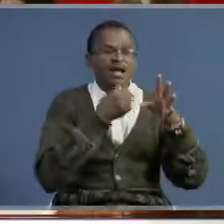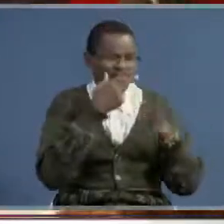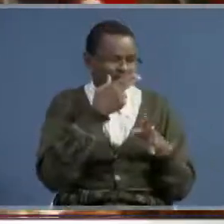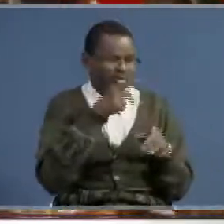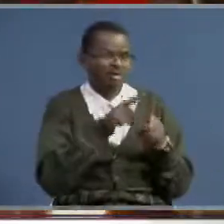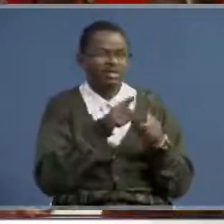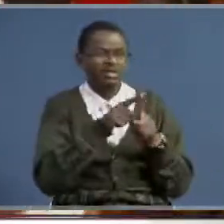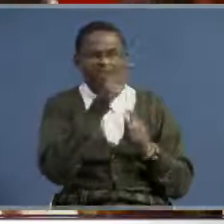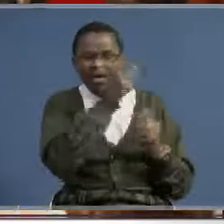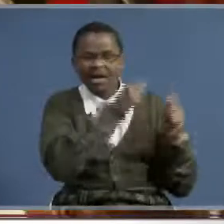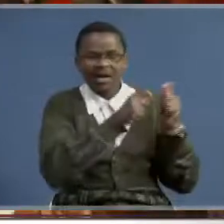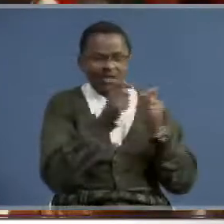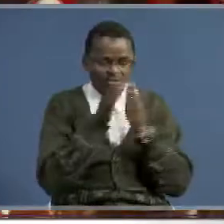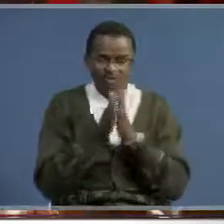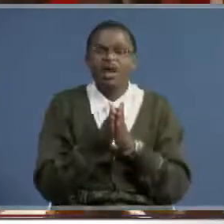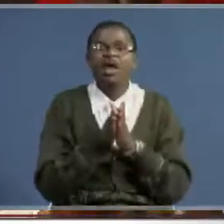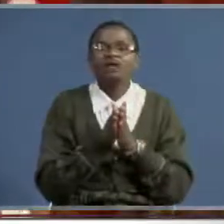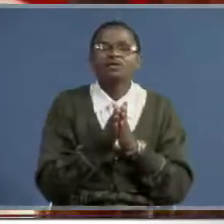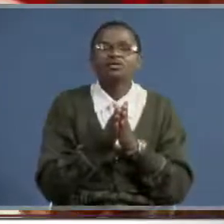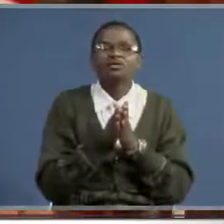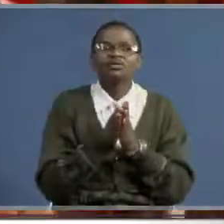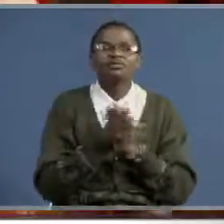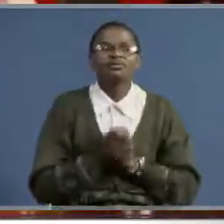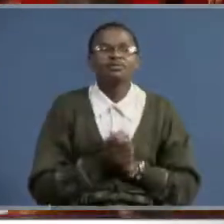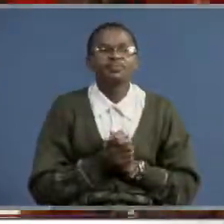and traditional prayers.